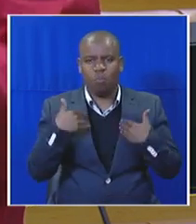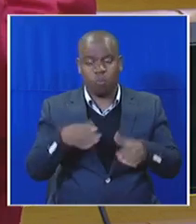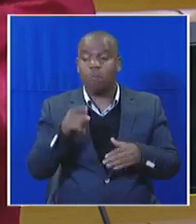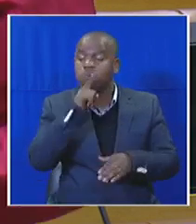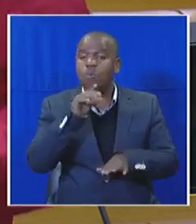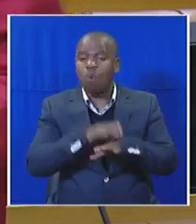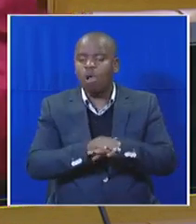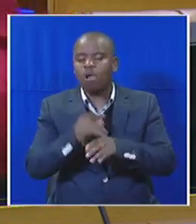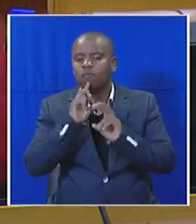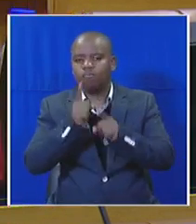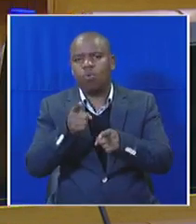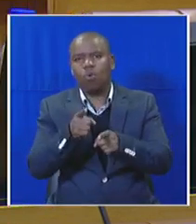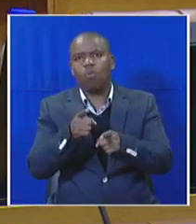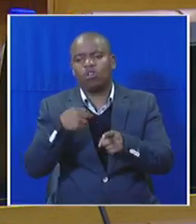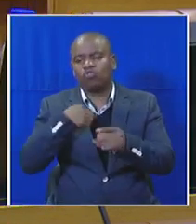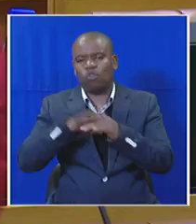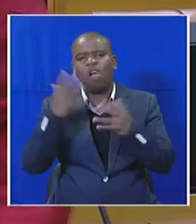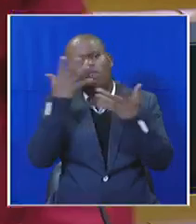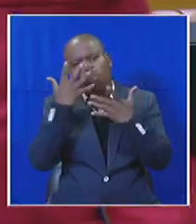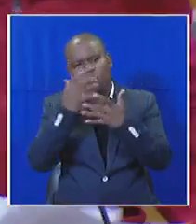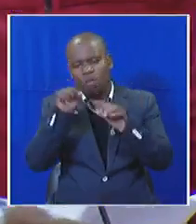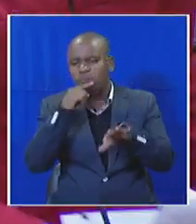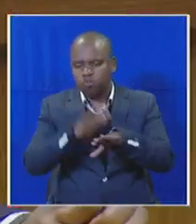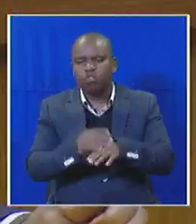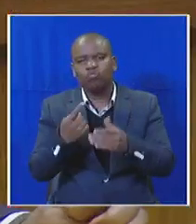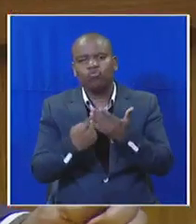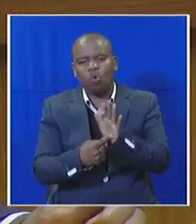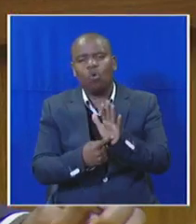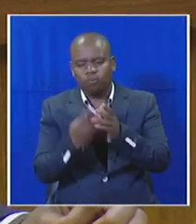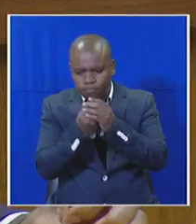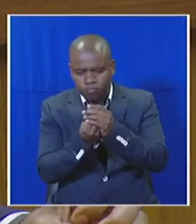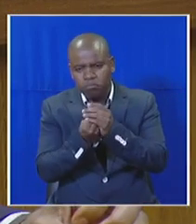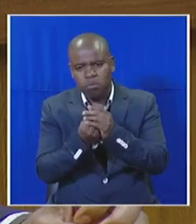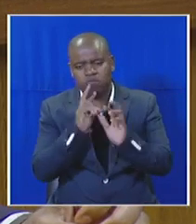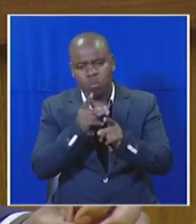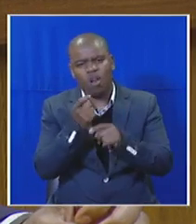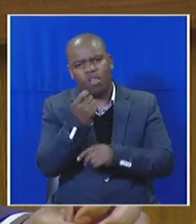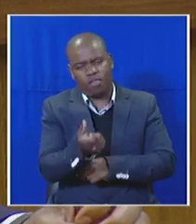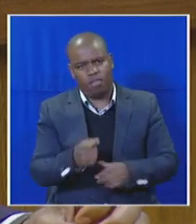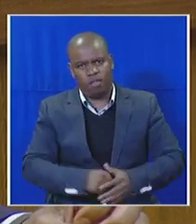hogwash and indicate political dwarfism. The Honorable the President.